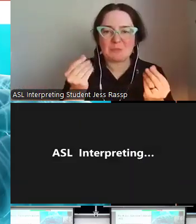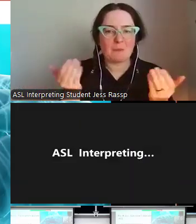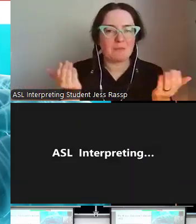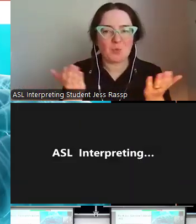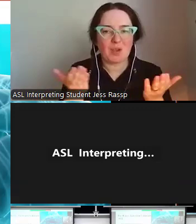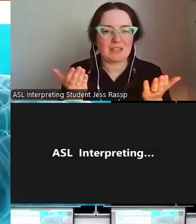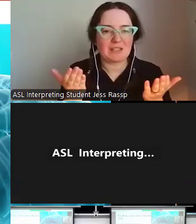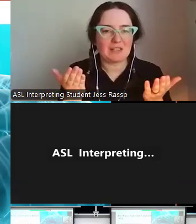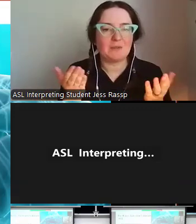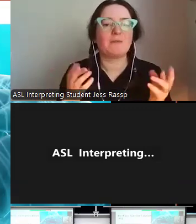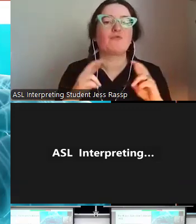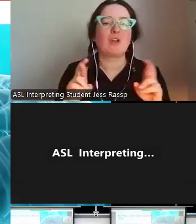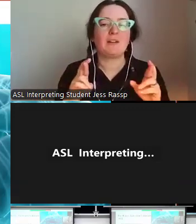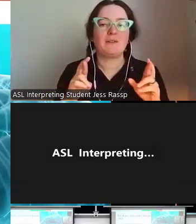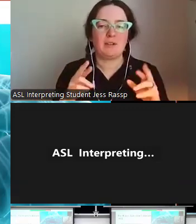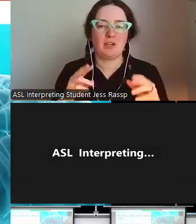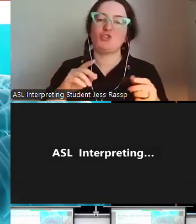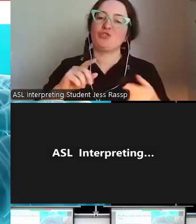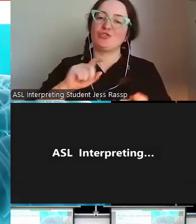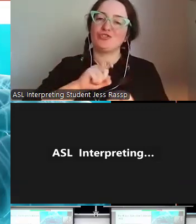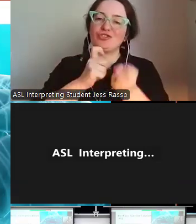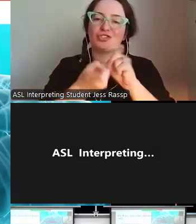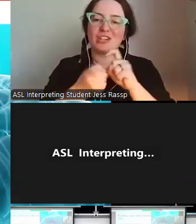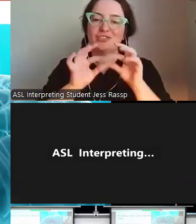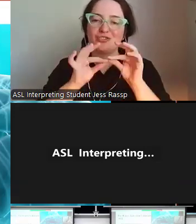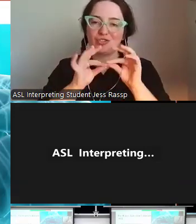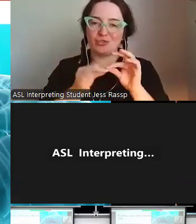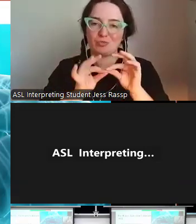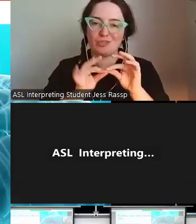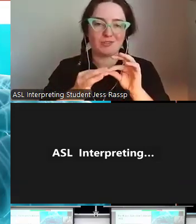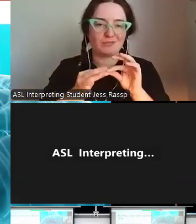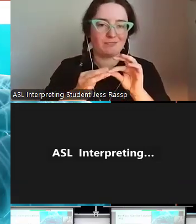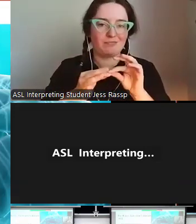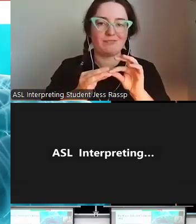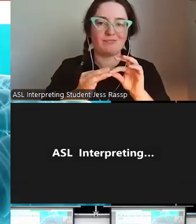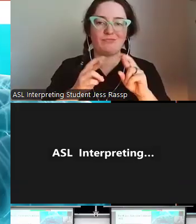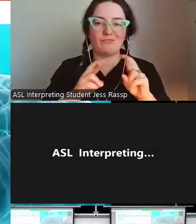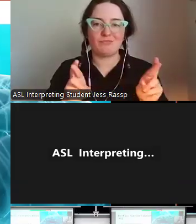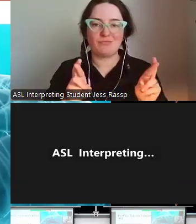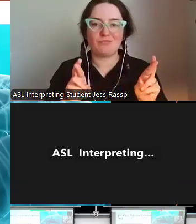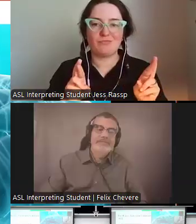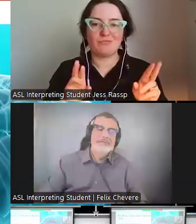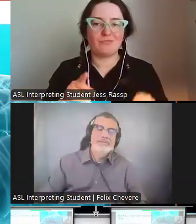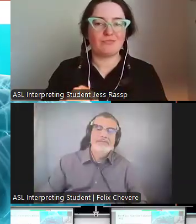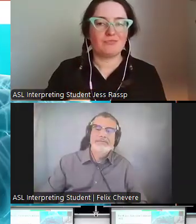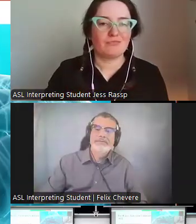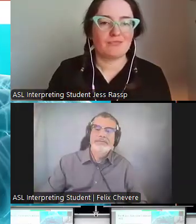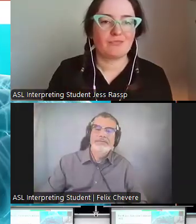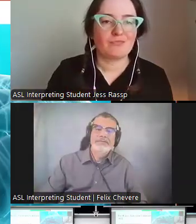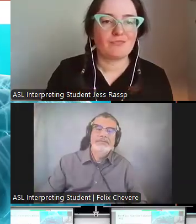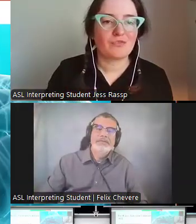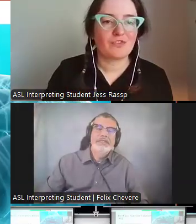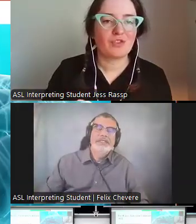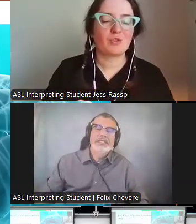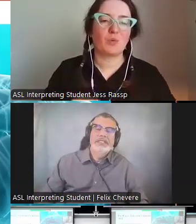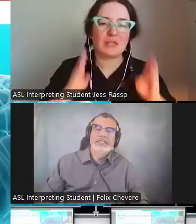events, right? I don't know, could be what you had for breakfast. I don't know. And disruption of attention.